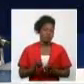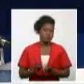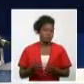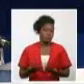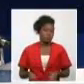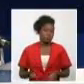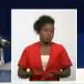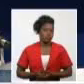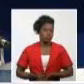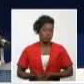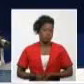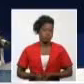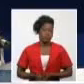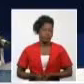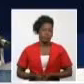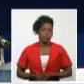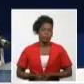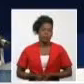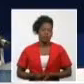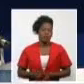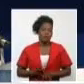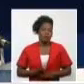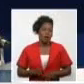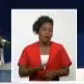1,729 cases,